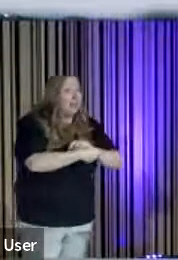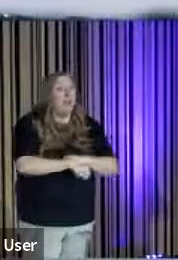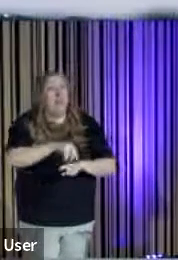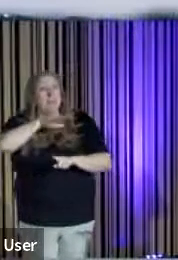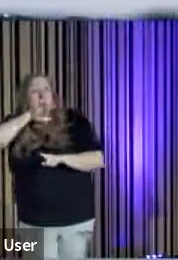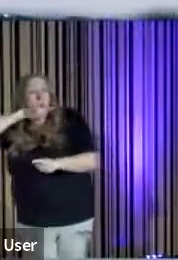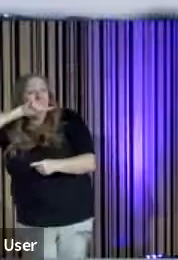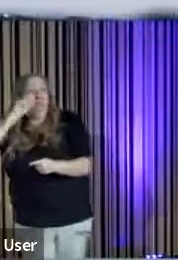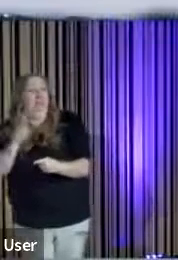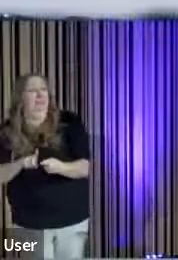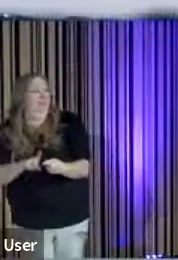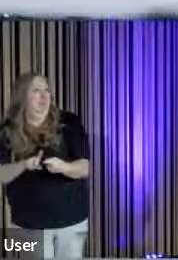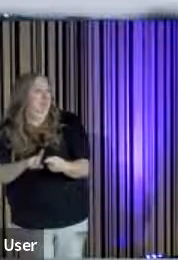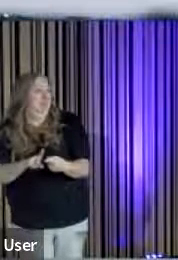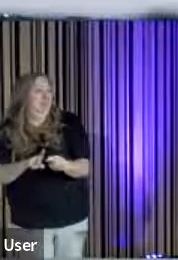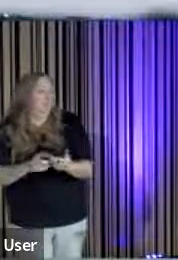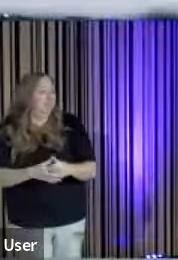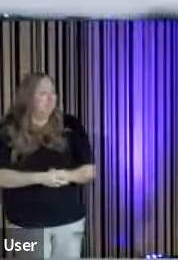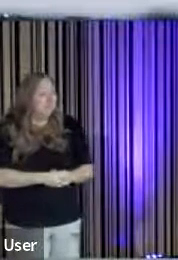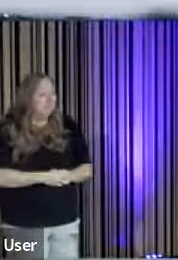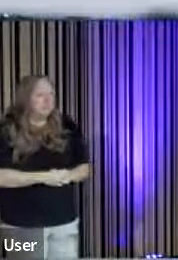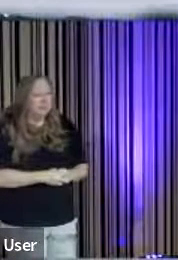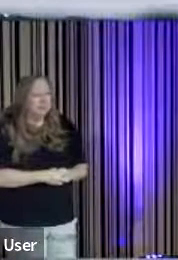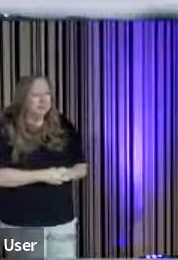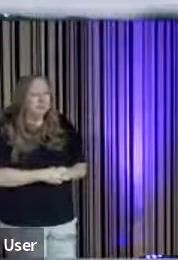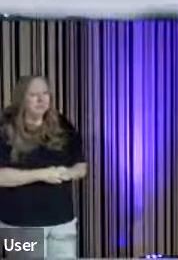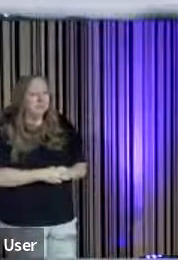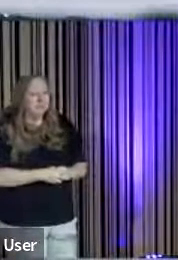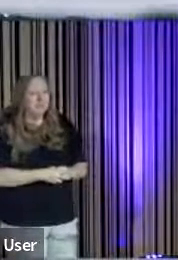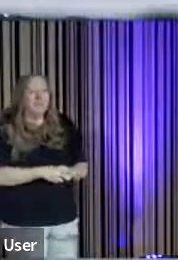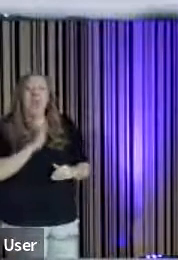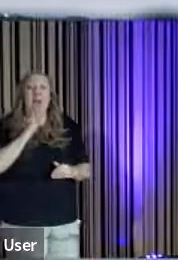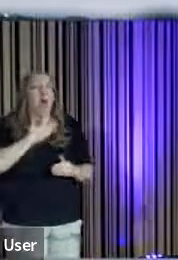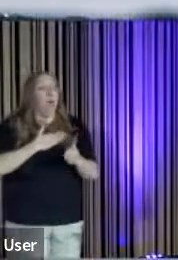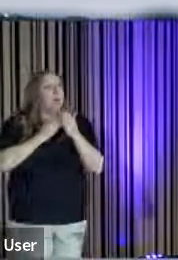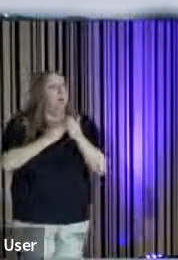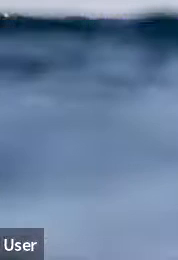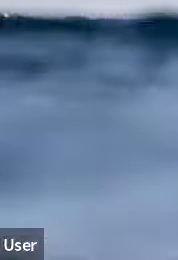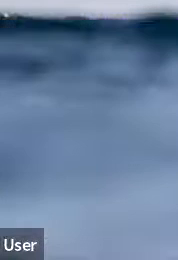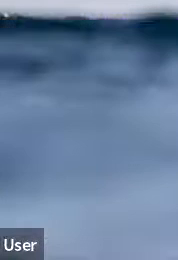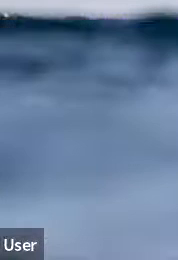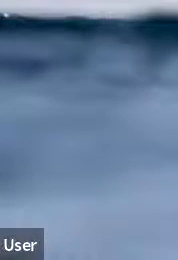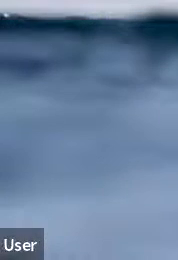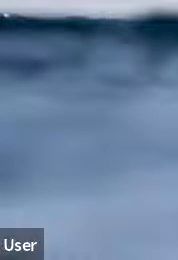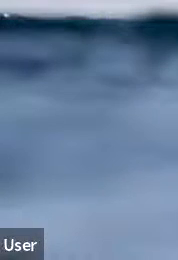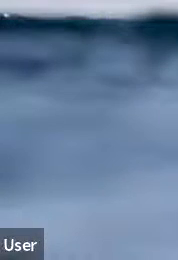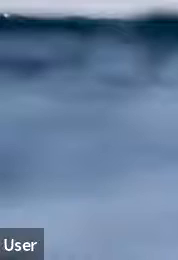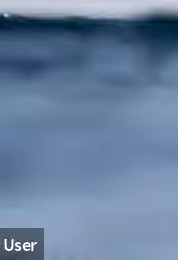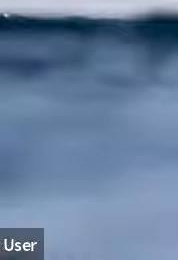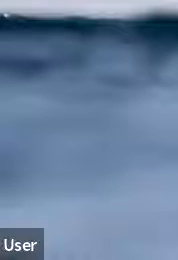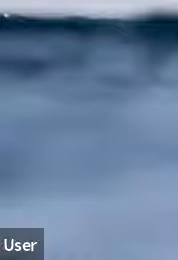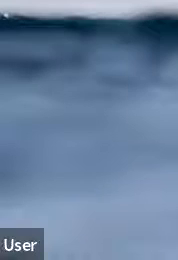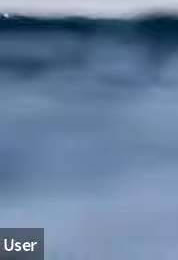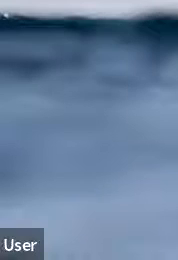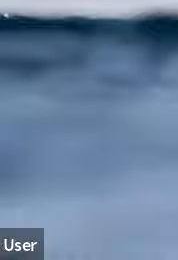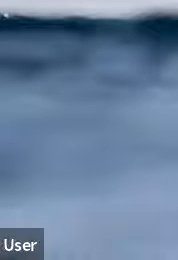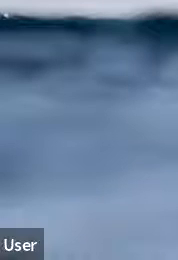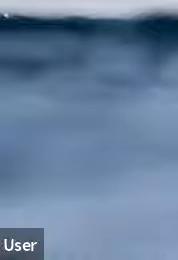as well, sometimes. And this project is about exploration. It's nice to explore the planet, to show people that we need to explore much